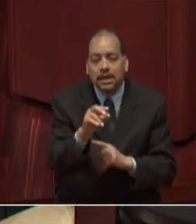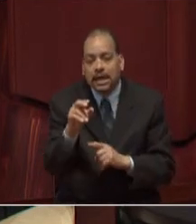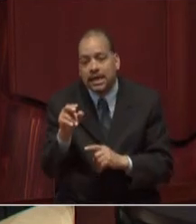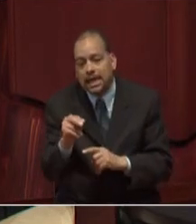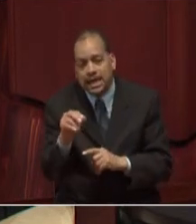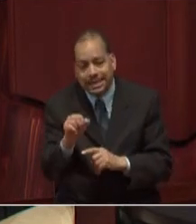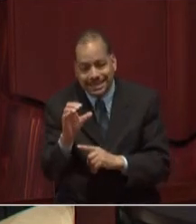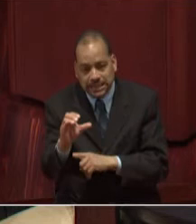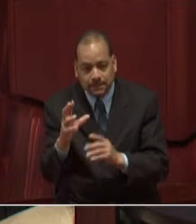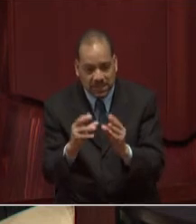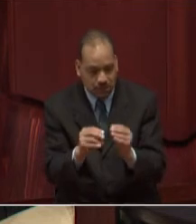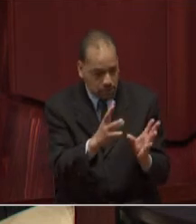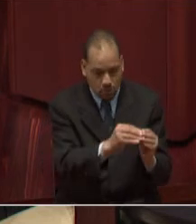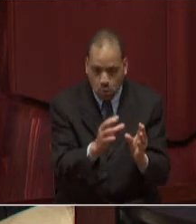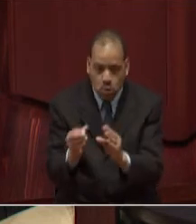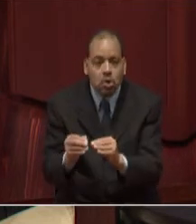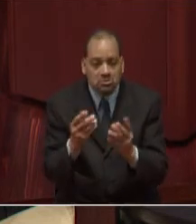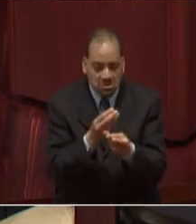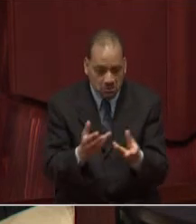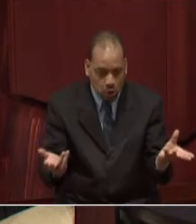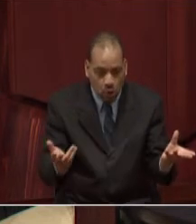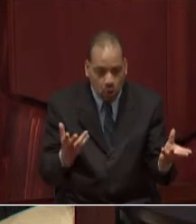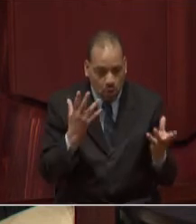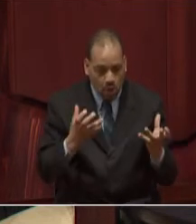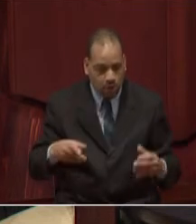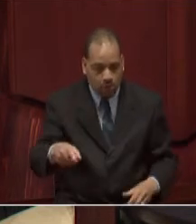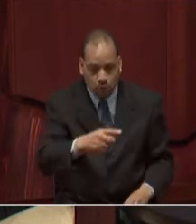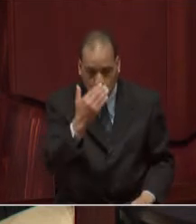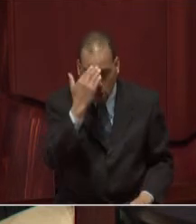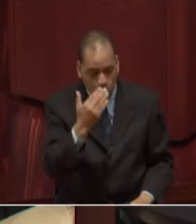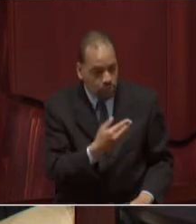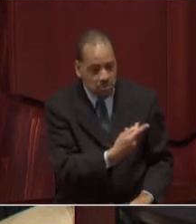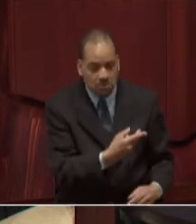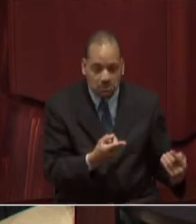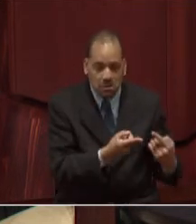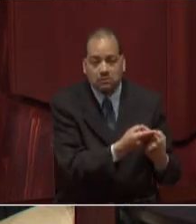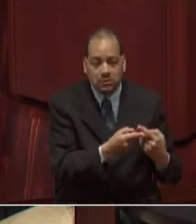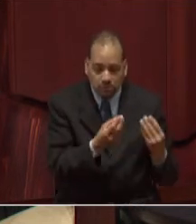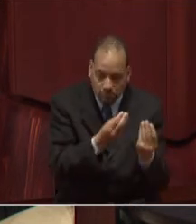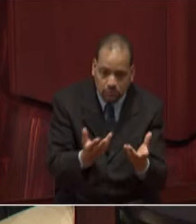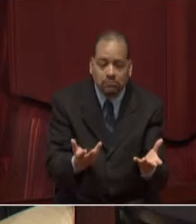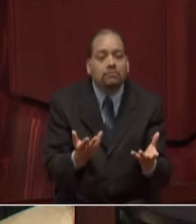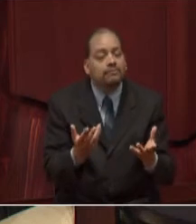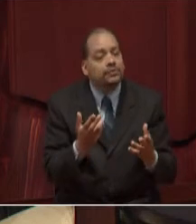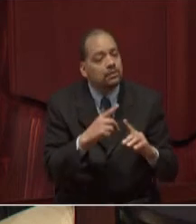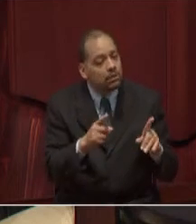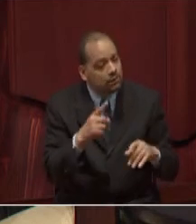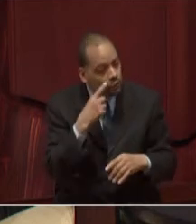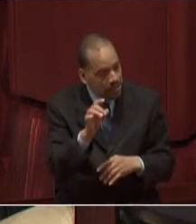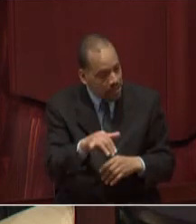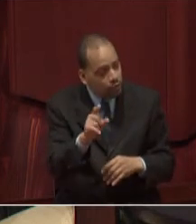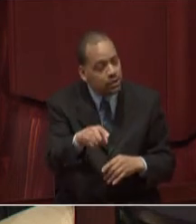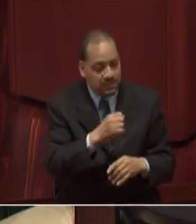the next day or so. But in order to do that, you had to have a strong White House